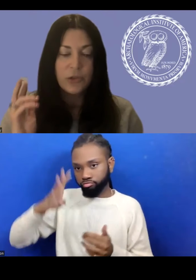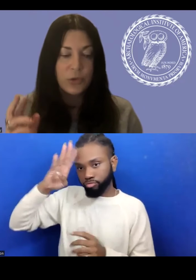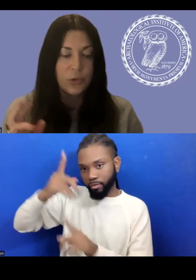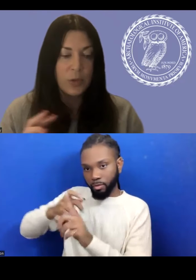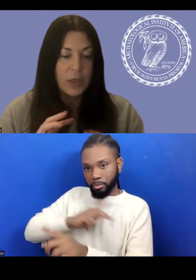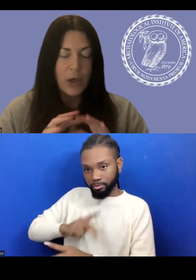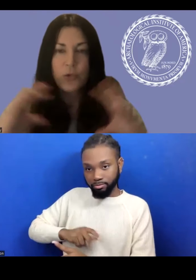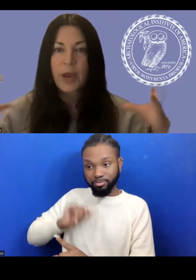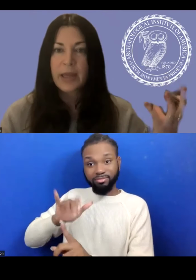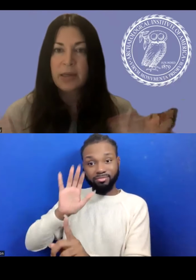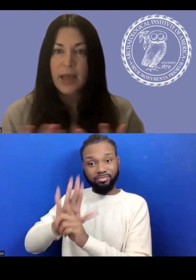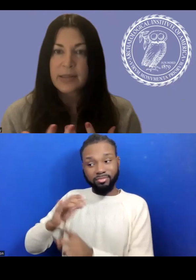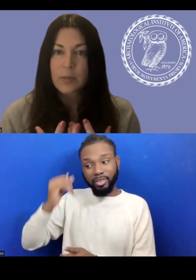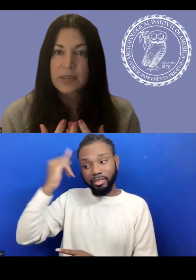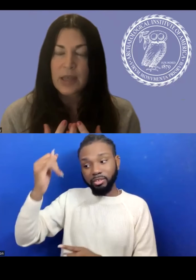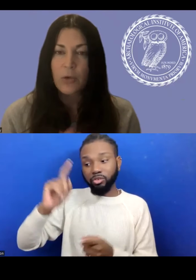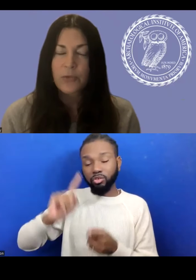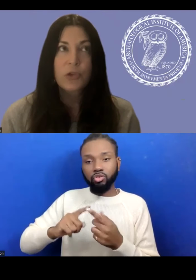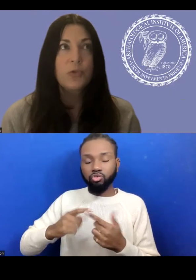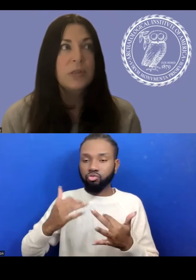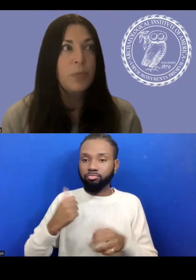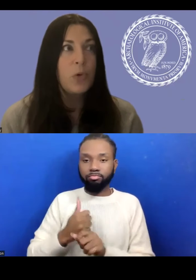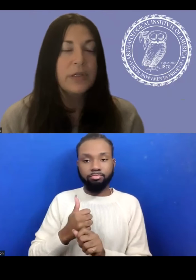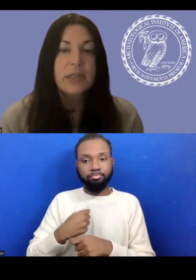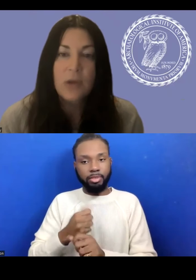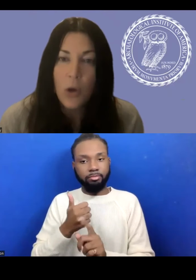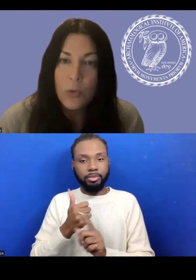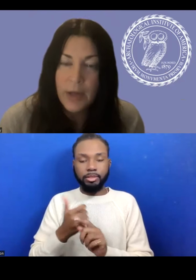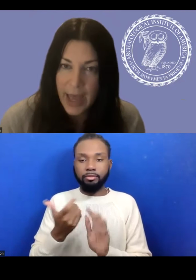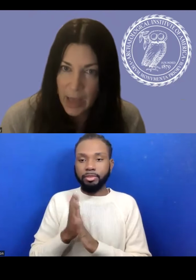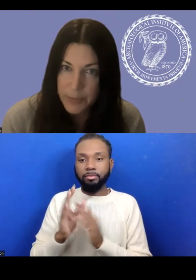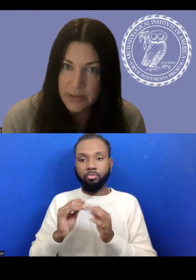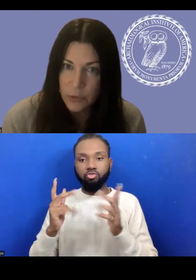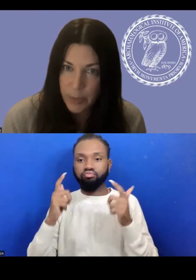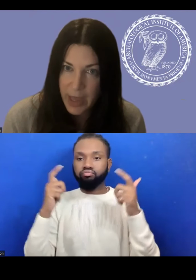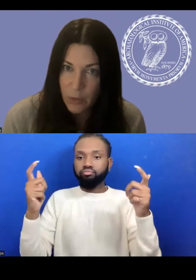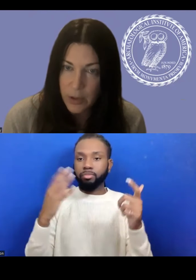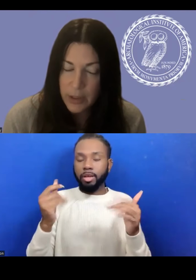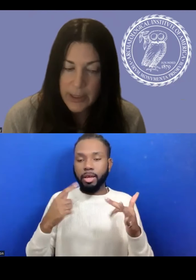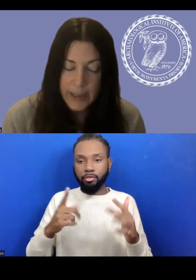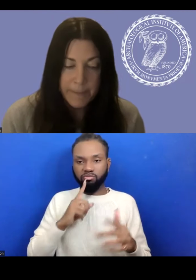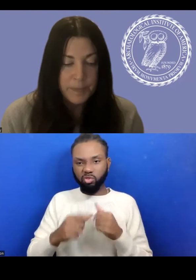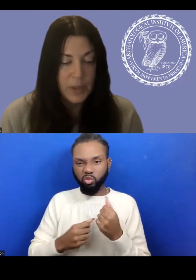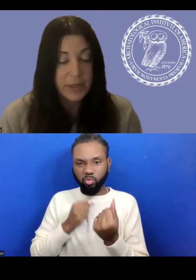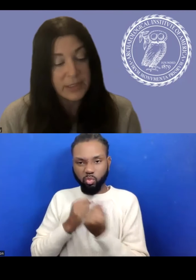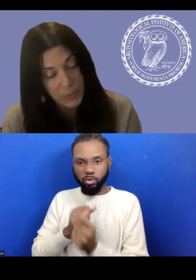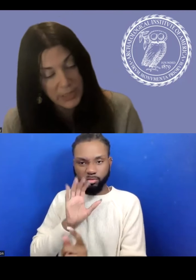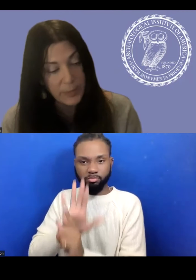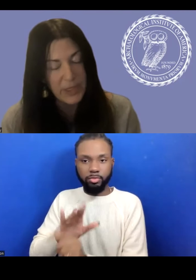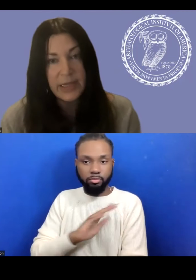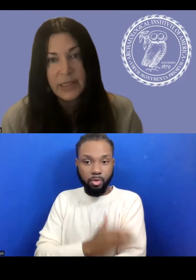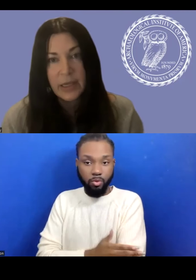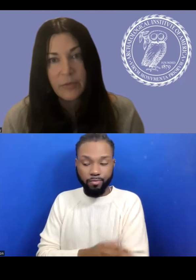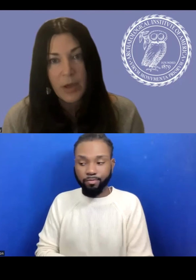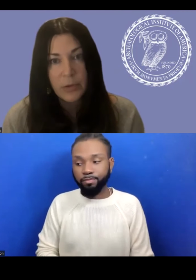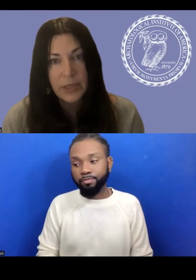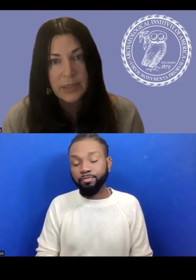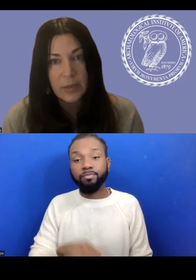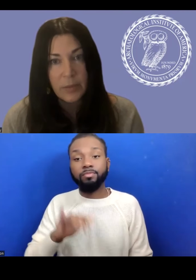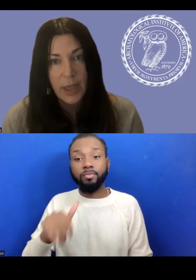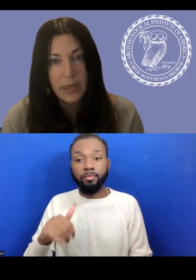idea to aggrandize himself, to support his own absolute power. This brings up the idea